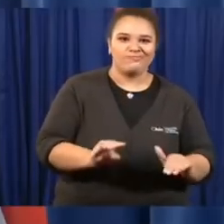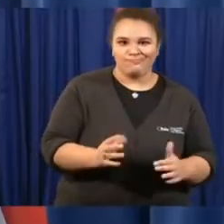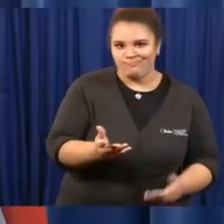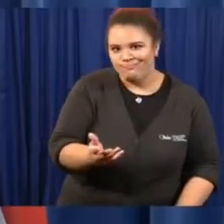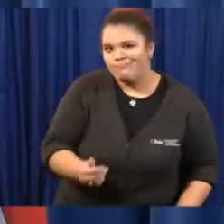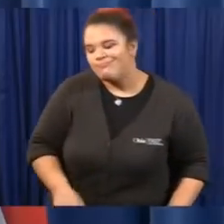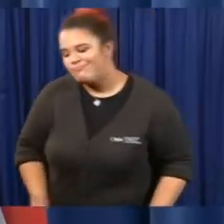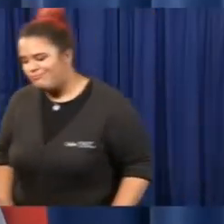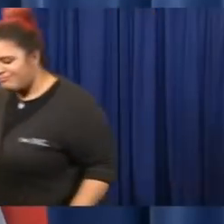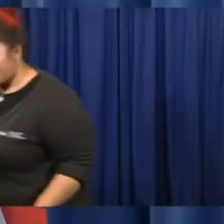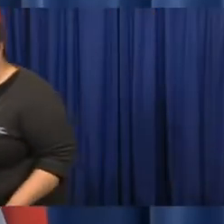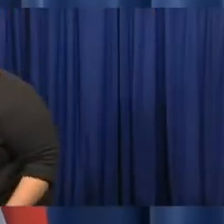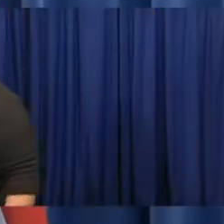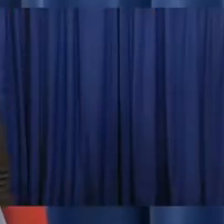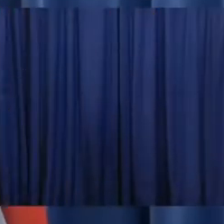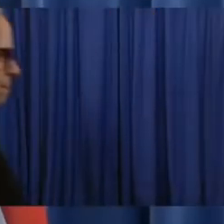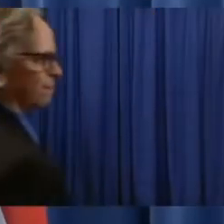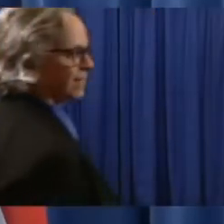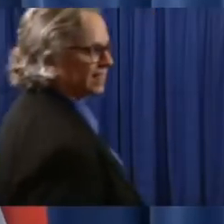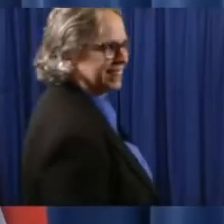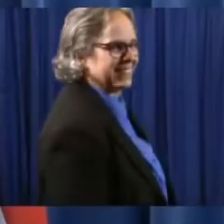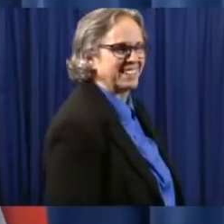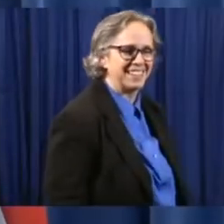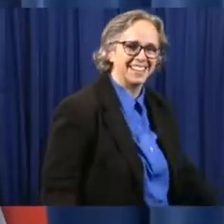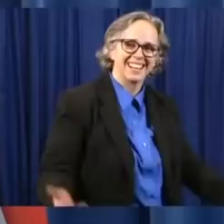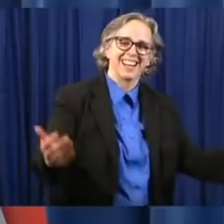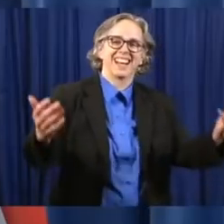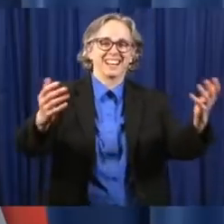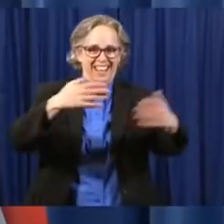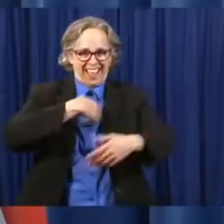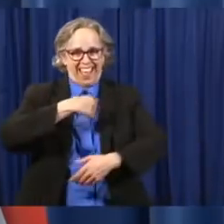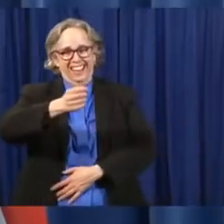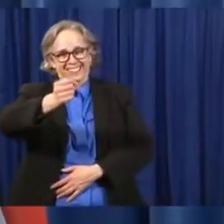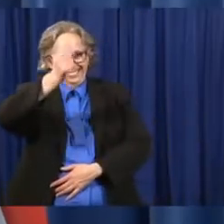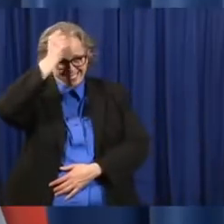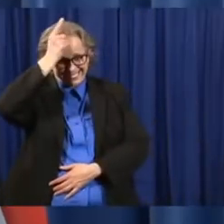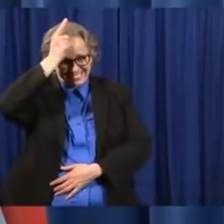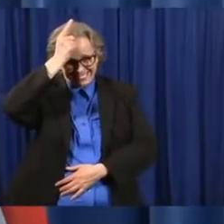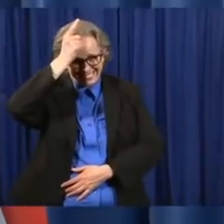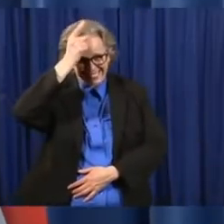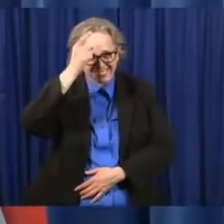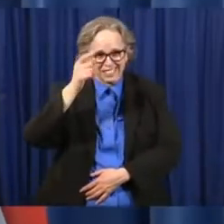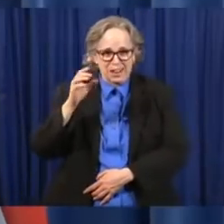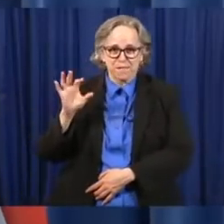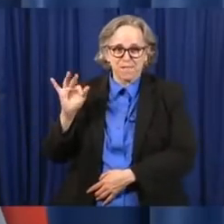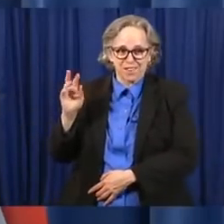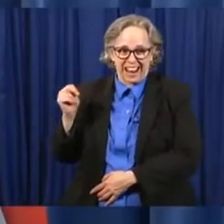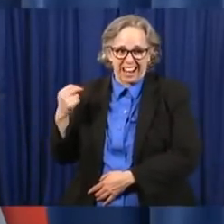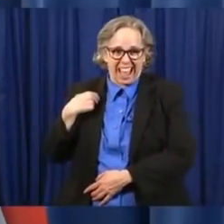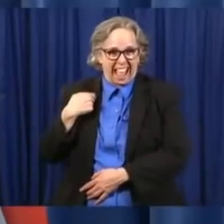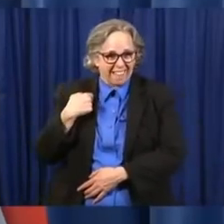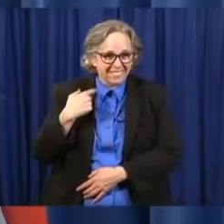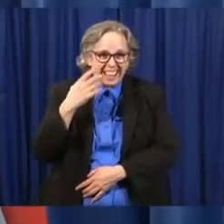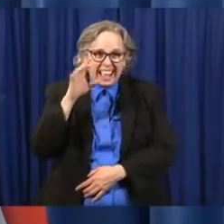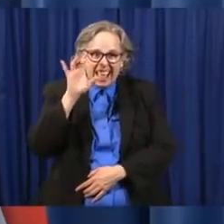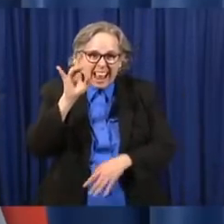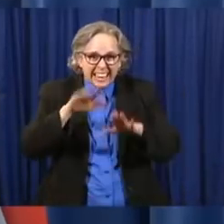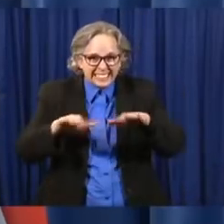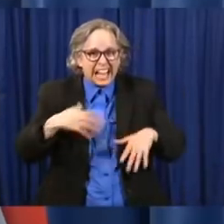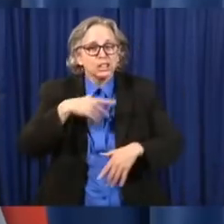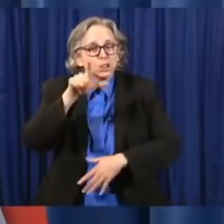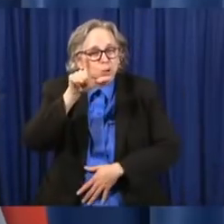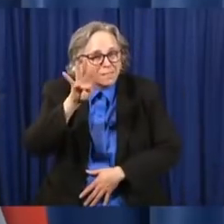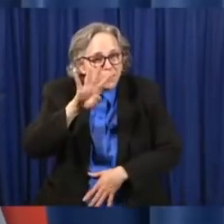Well, I fully understand that. Fran, I have eight kids and 24 grandkids, and